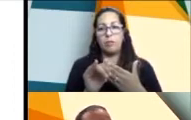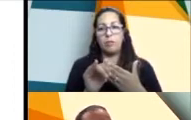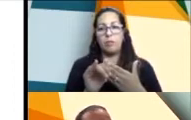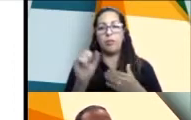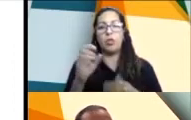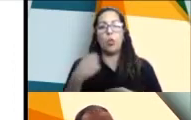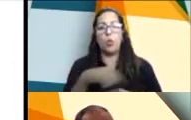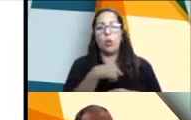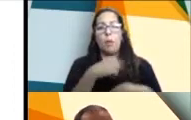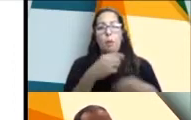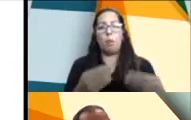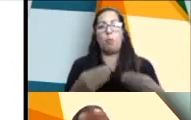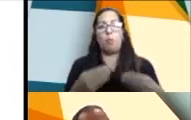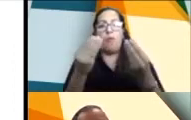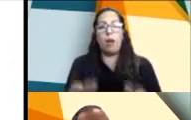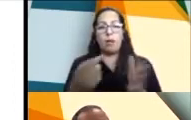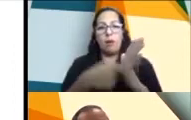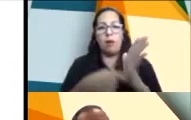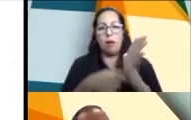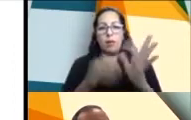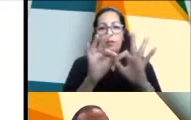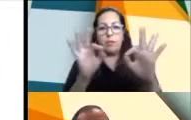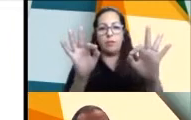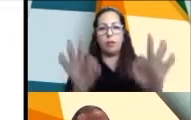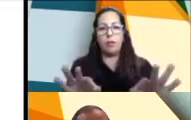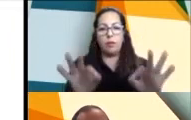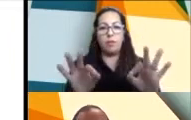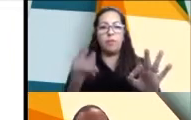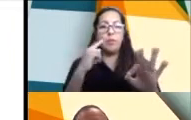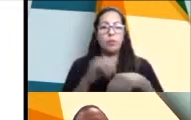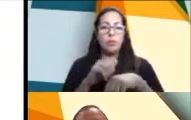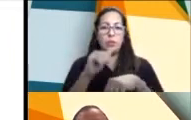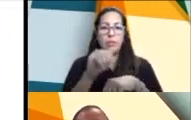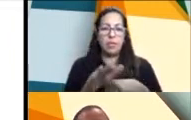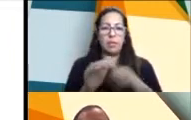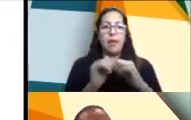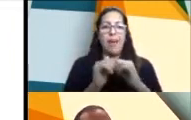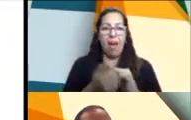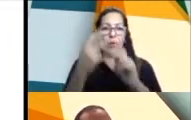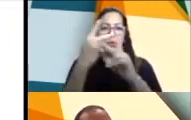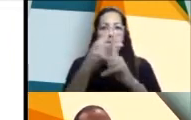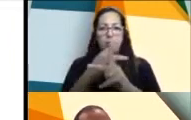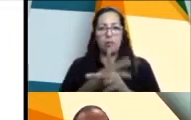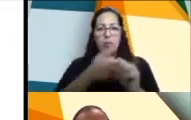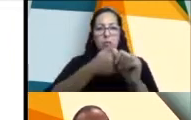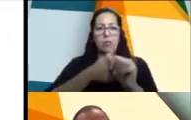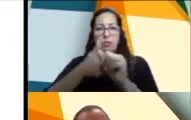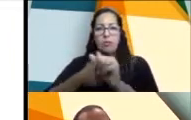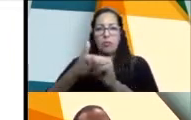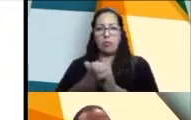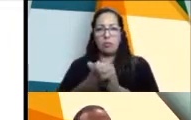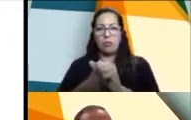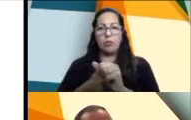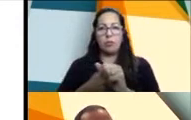provided a cost form to present how the calculation of each of the unit